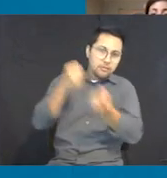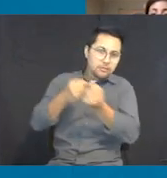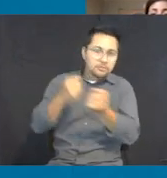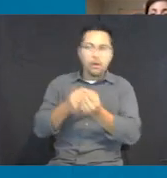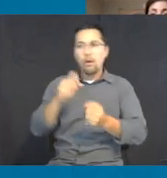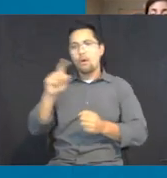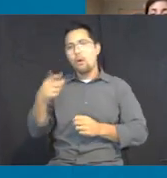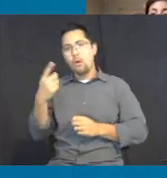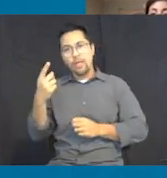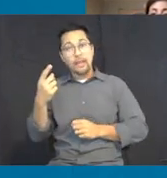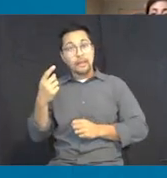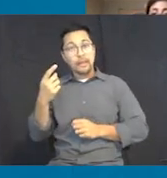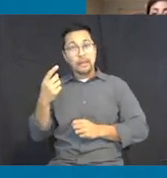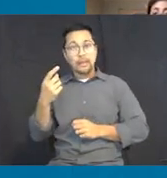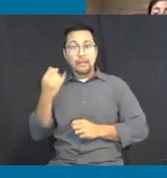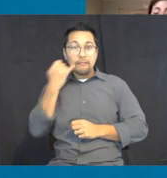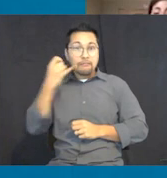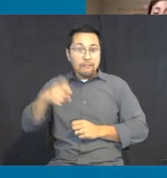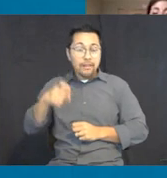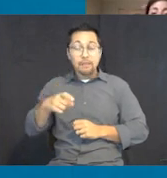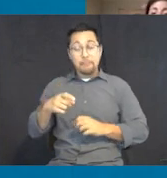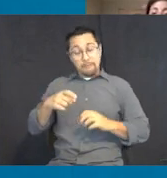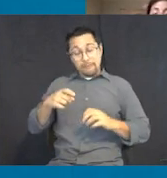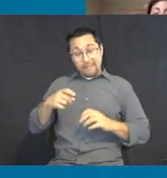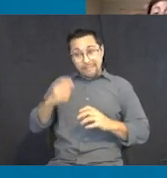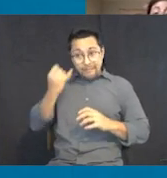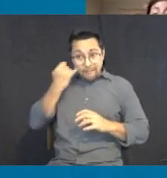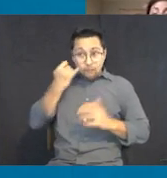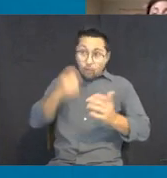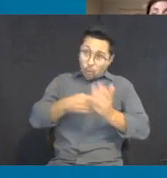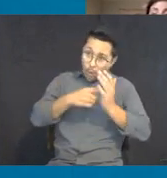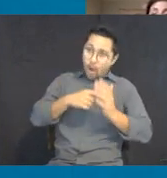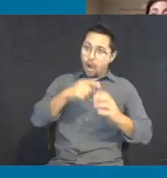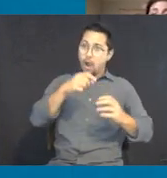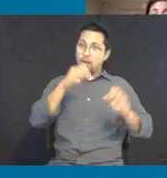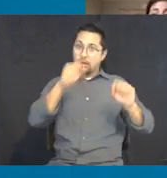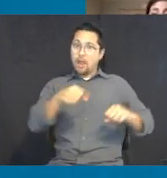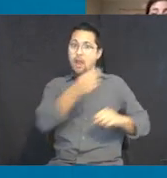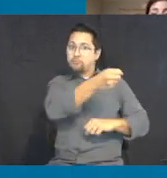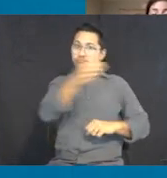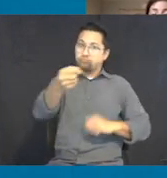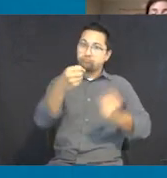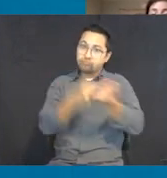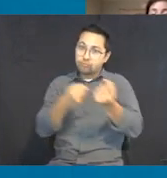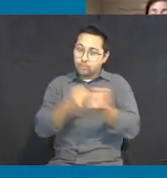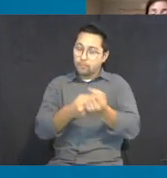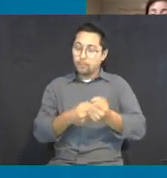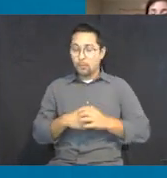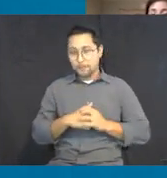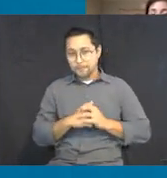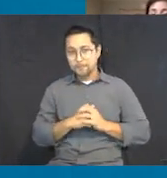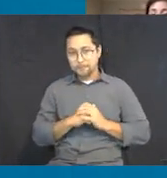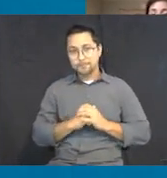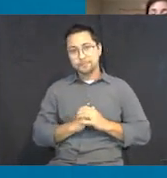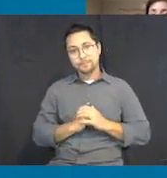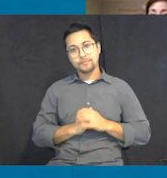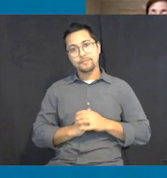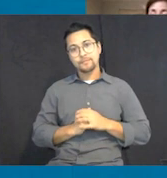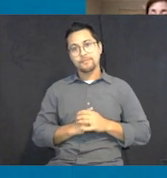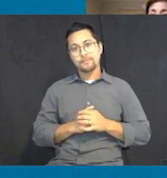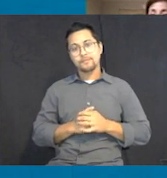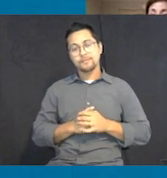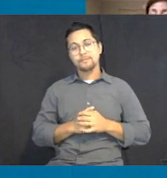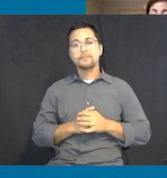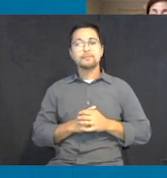So here's my email and our website address. Feel free to look more into